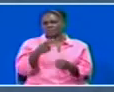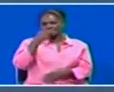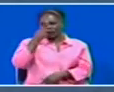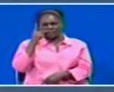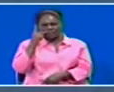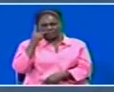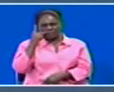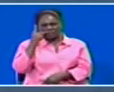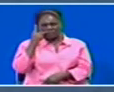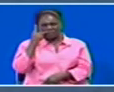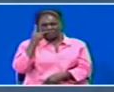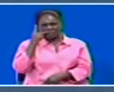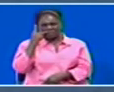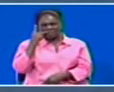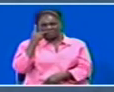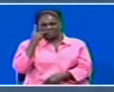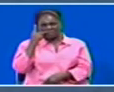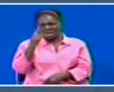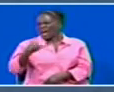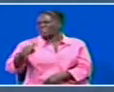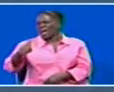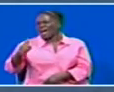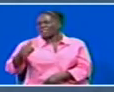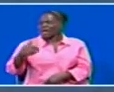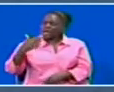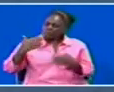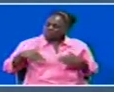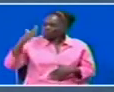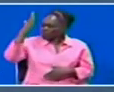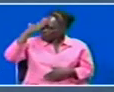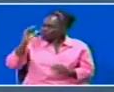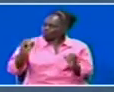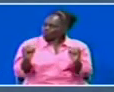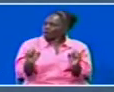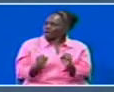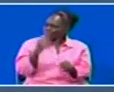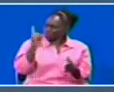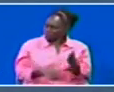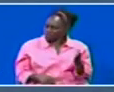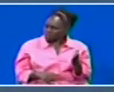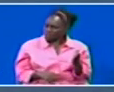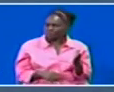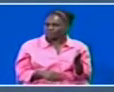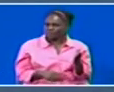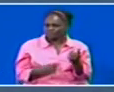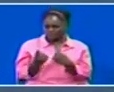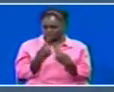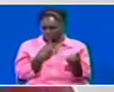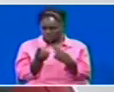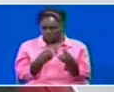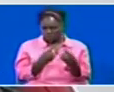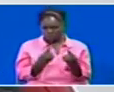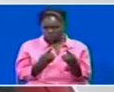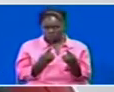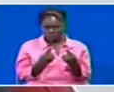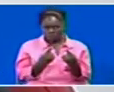Musyoka, he's a bit more known. What about, you know, other lesser-known Kenyans? Let me tell you, we've talked about the environment,